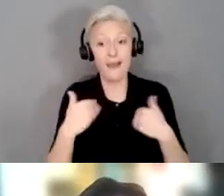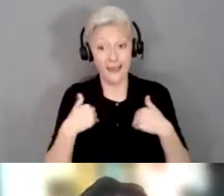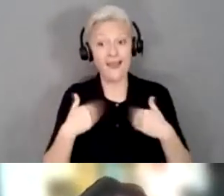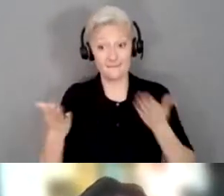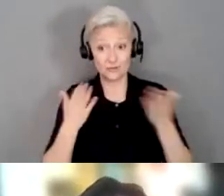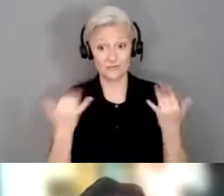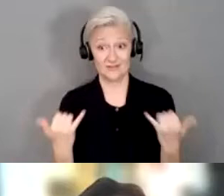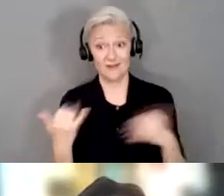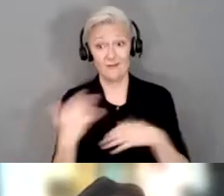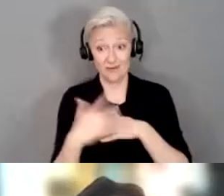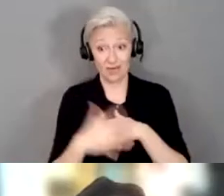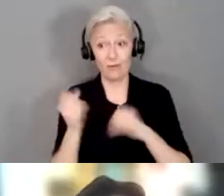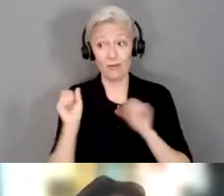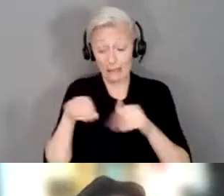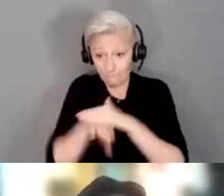available.